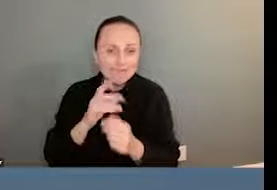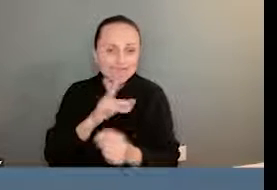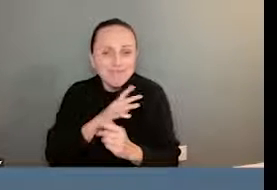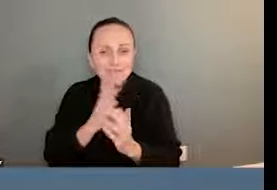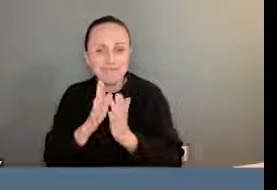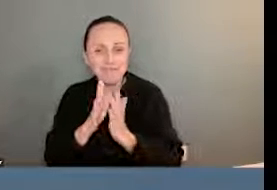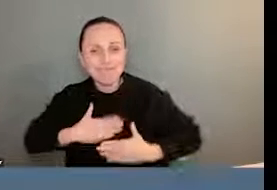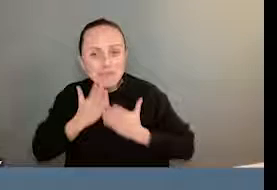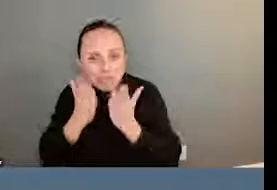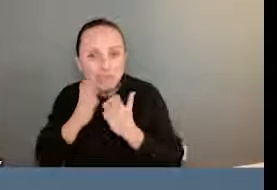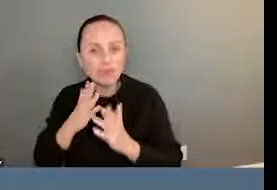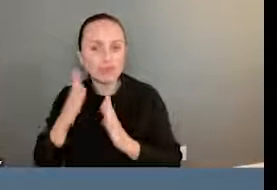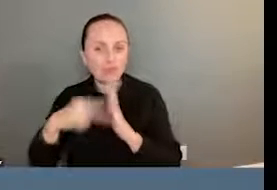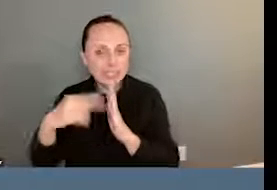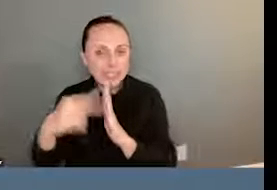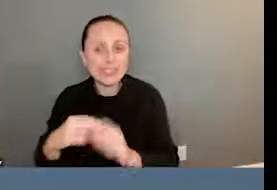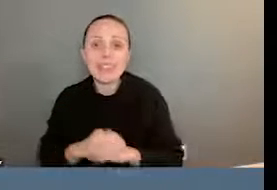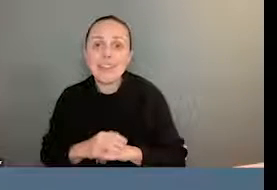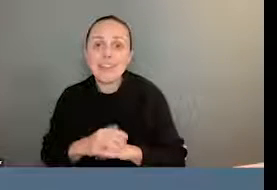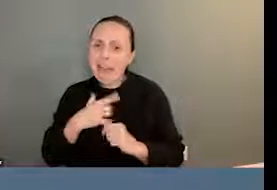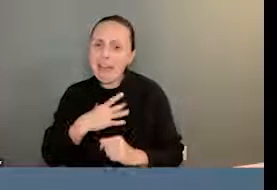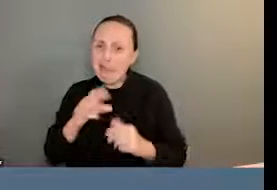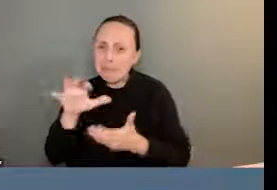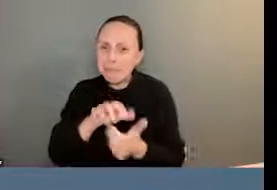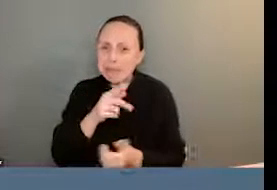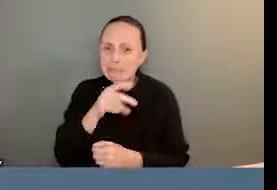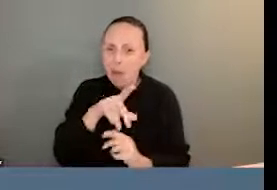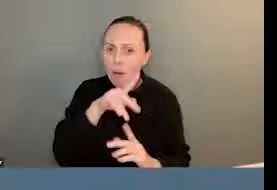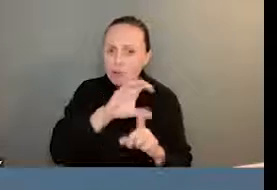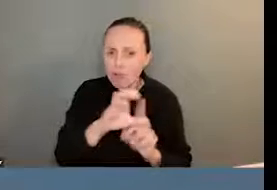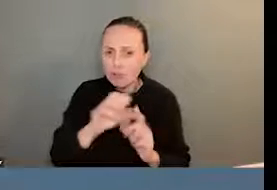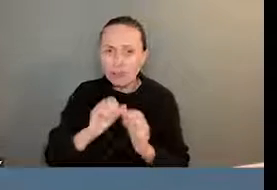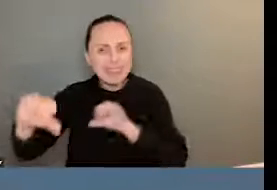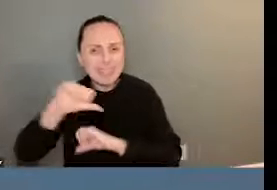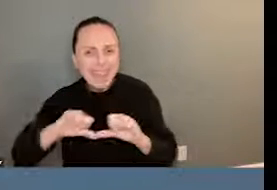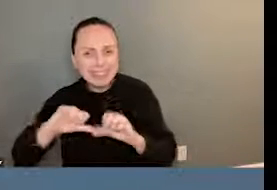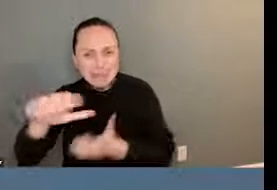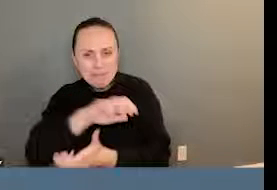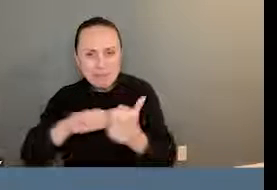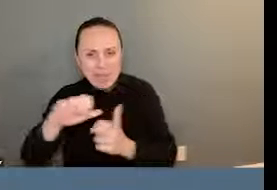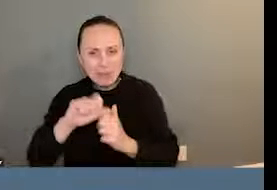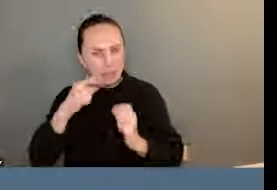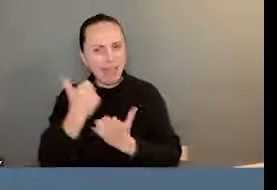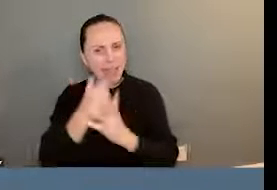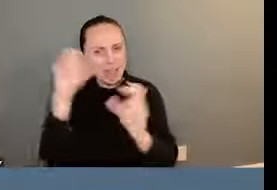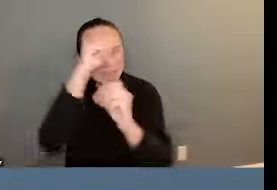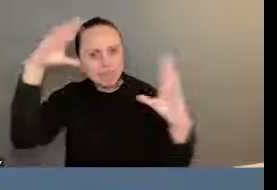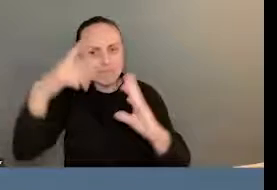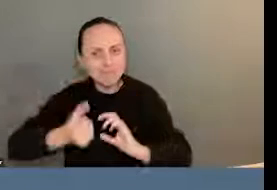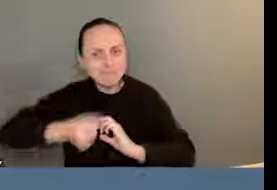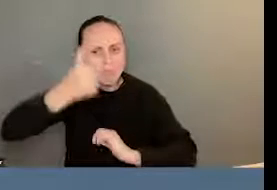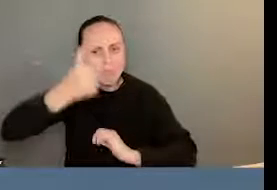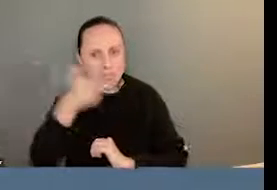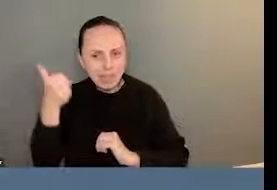a lot of pop culture narratives with a lot of the kind of science narratives to try and really build these cognitive bridges to help y'all